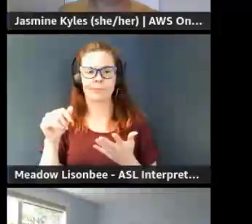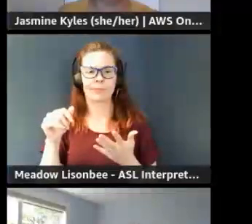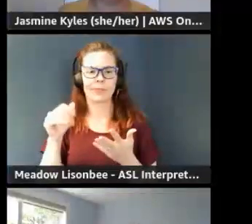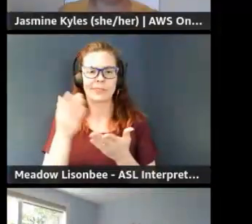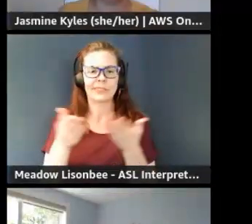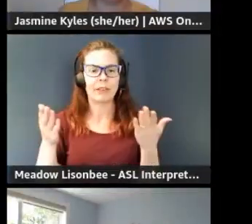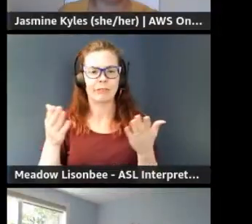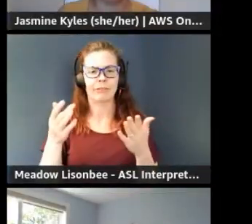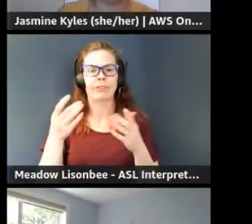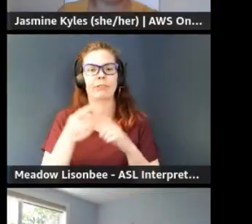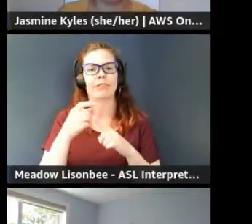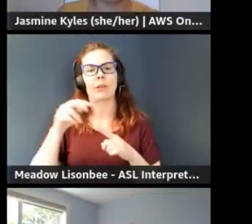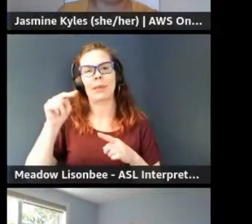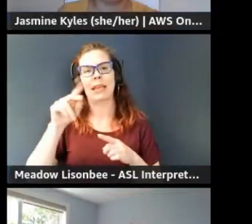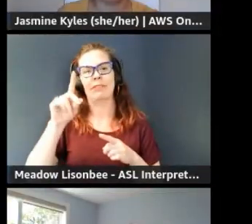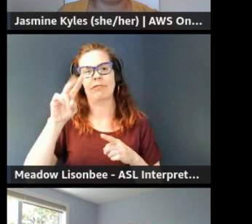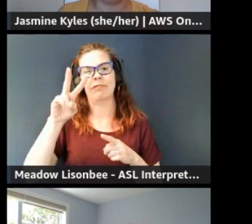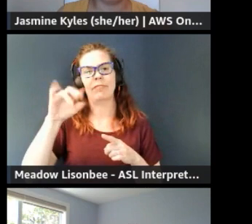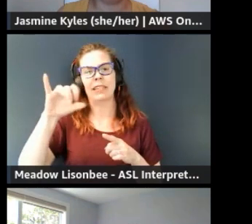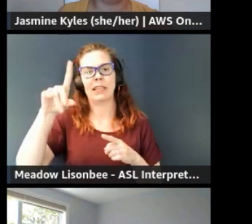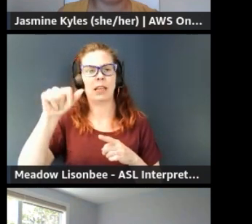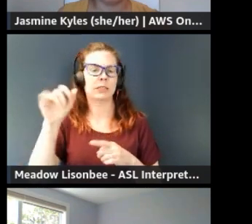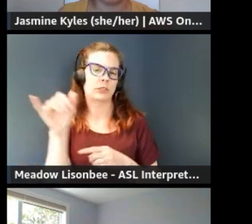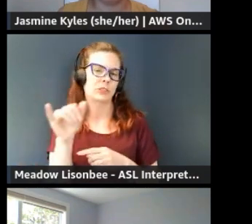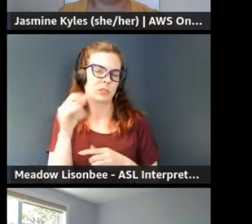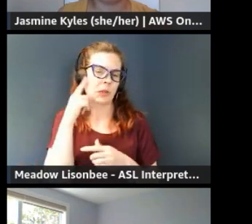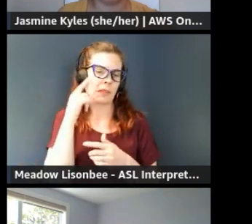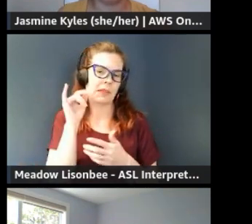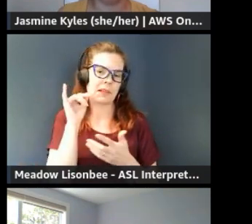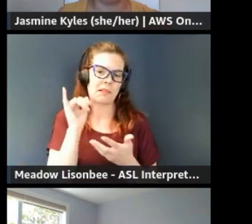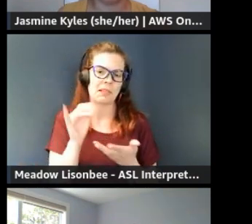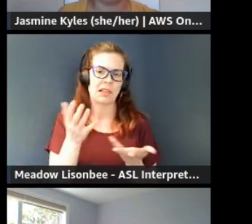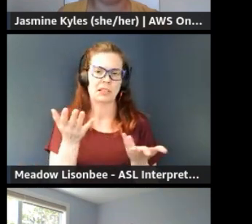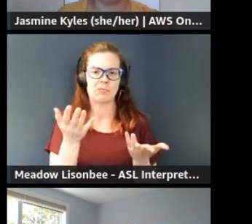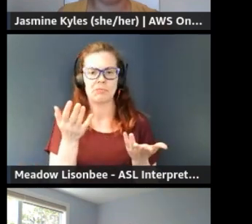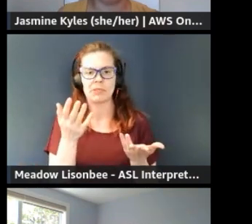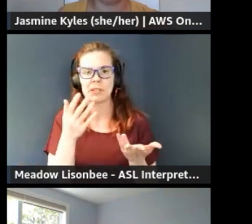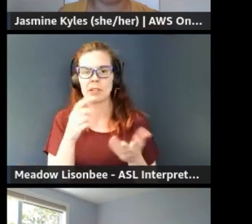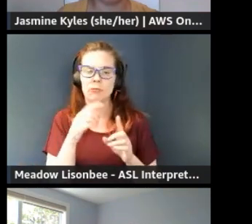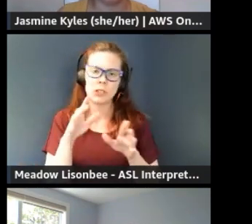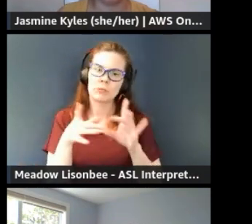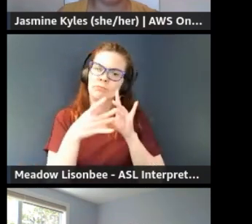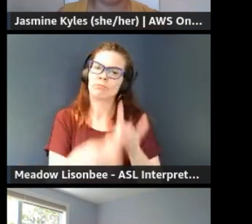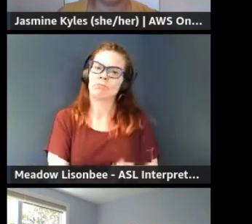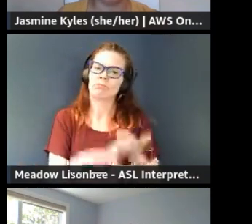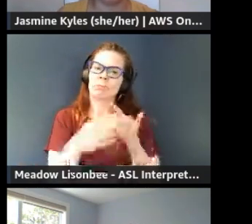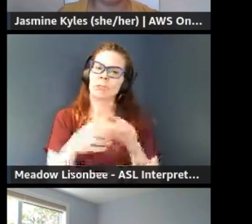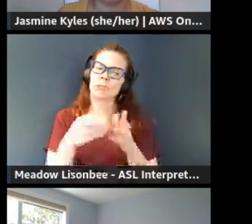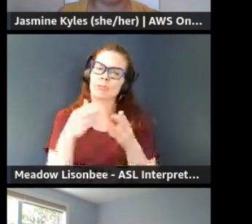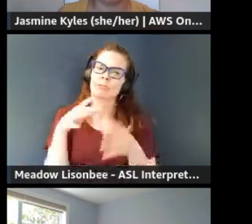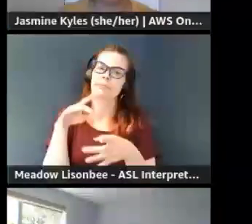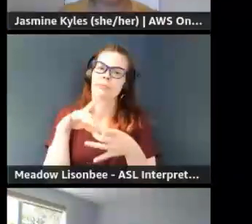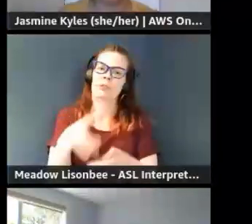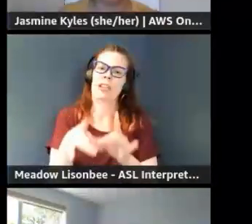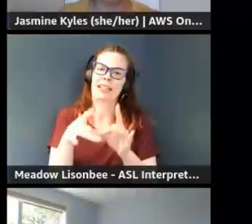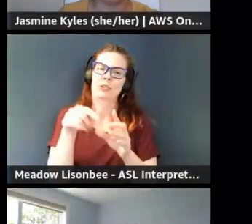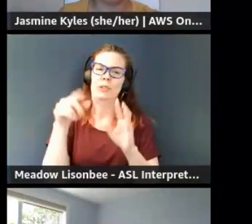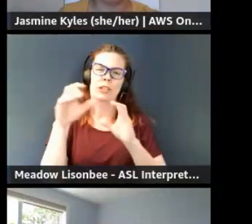stuff from NVIDIA as well here. So I think that's kind of very germane to the overall conversation that we've been having